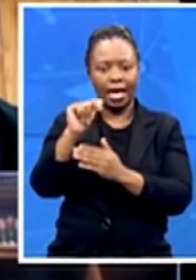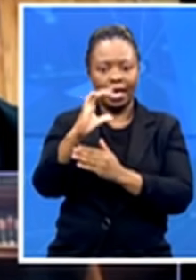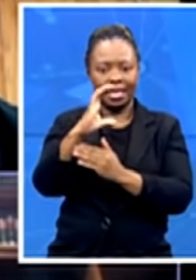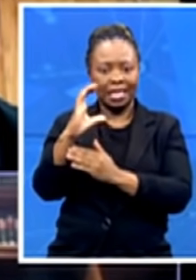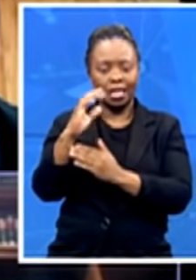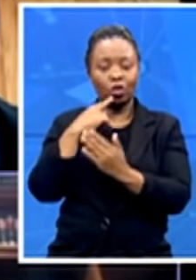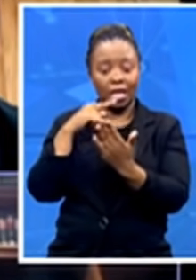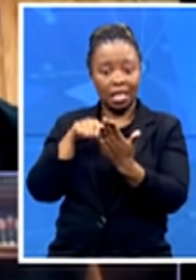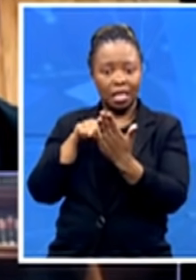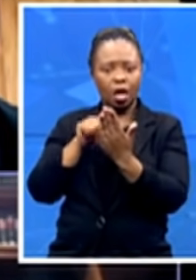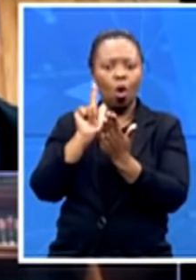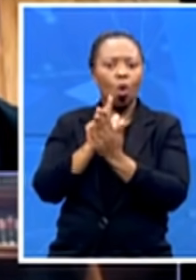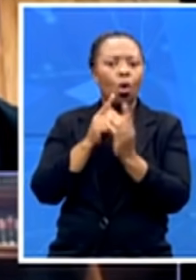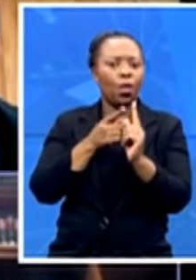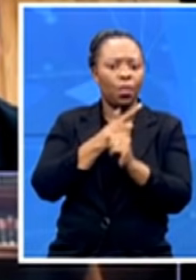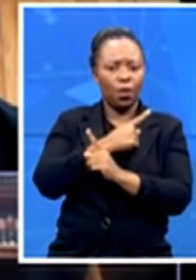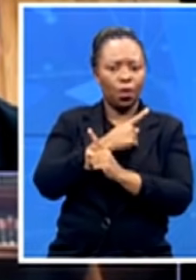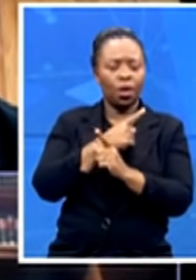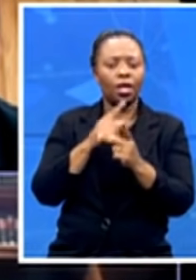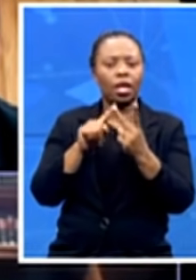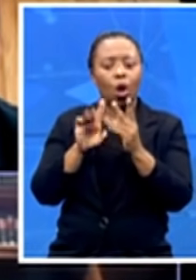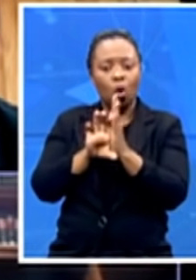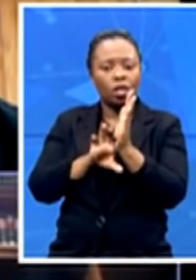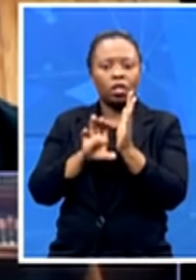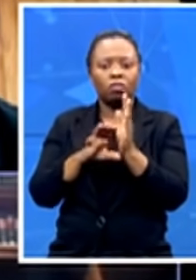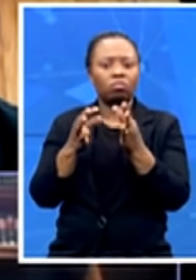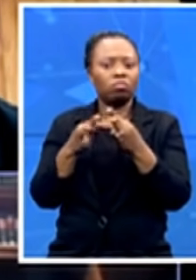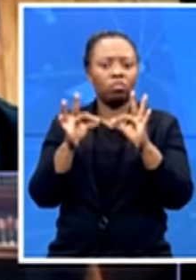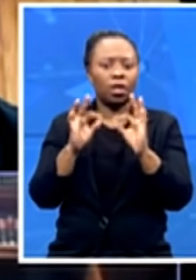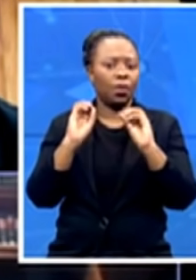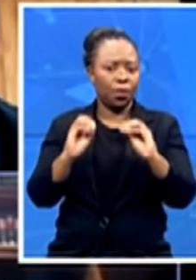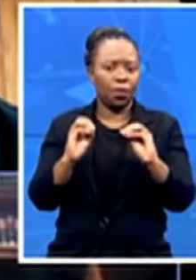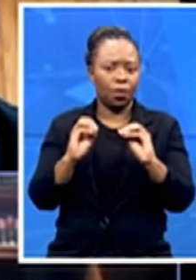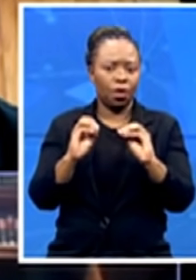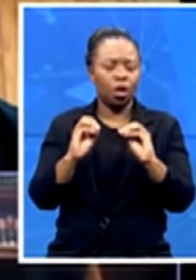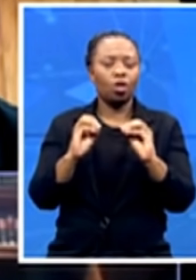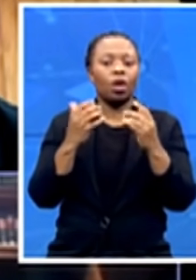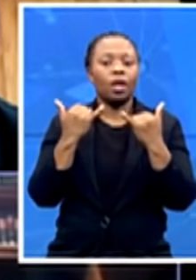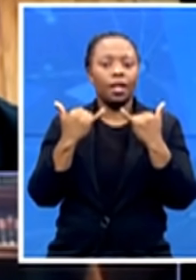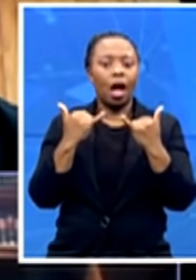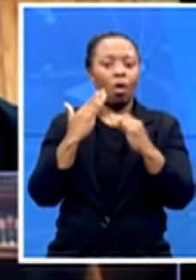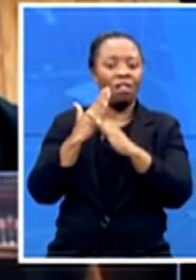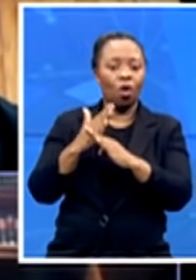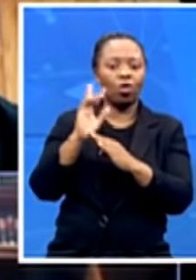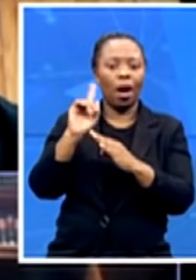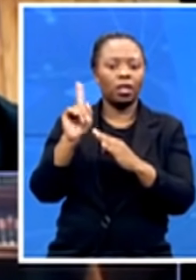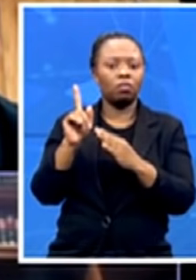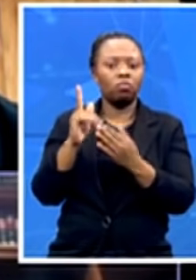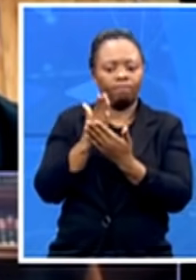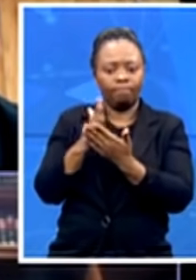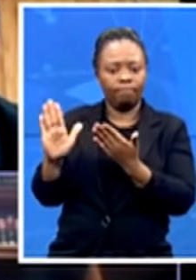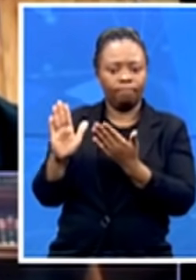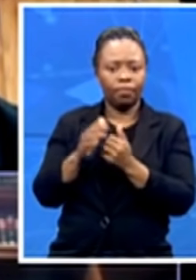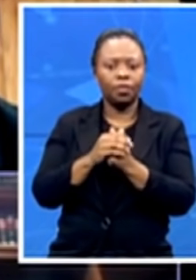invalid, and null and or void ab initio. He also seeks an order